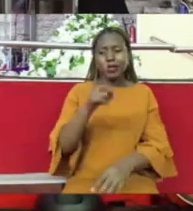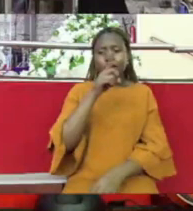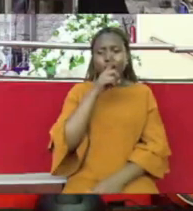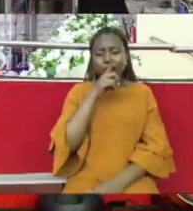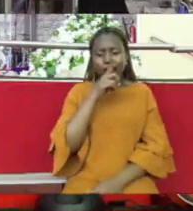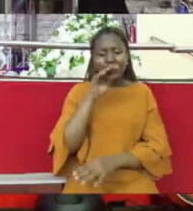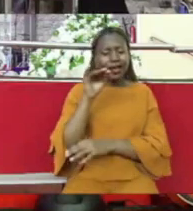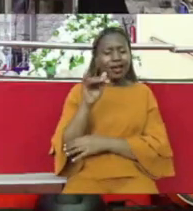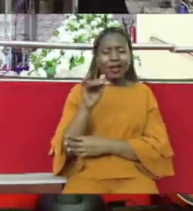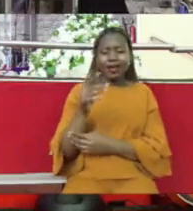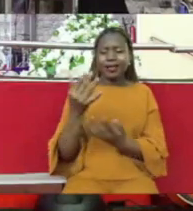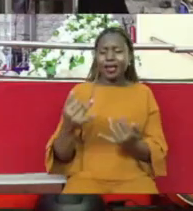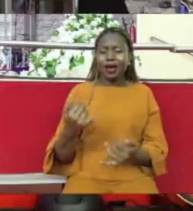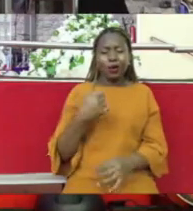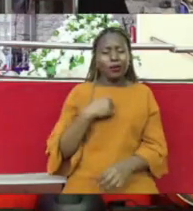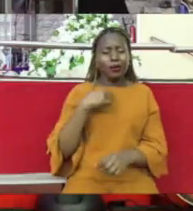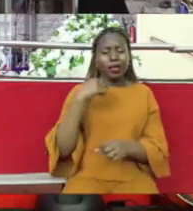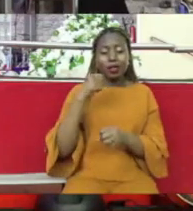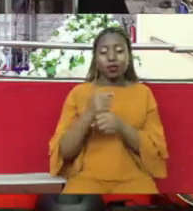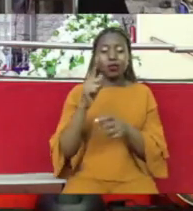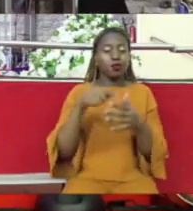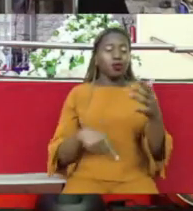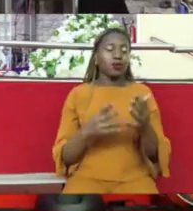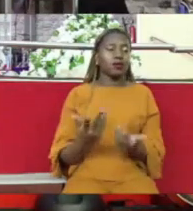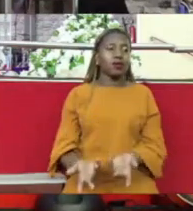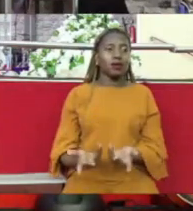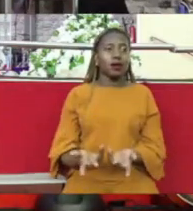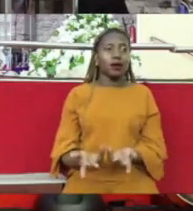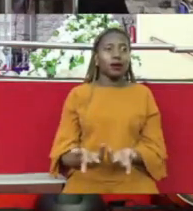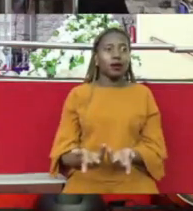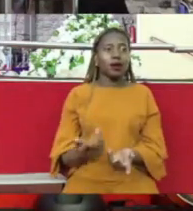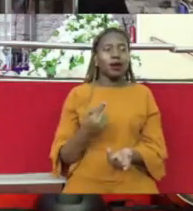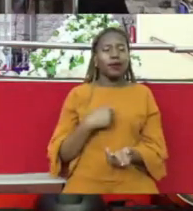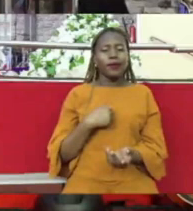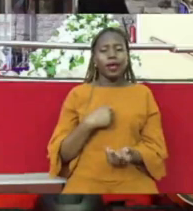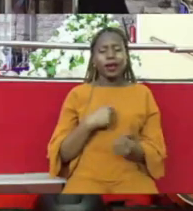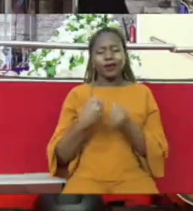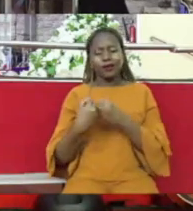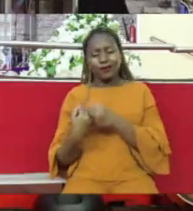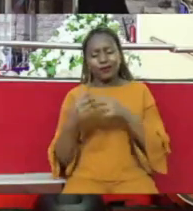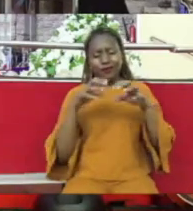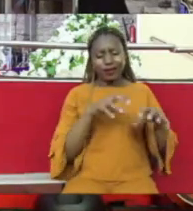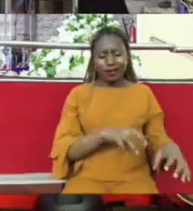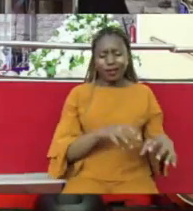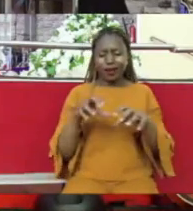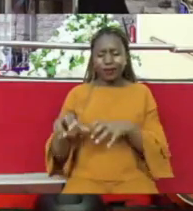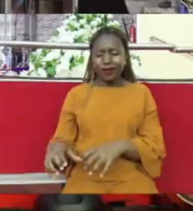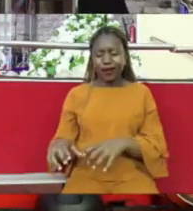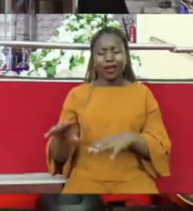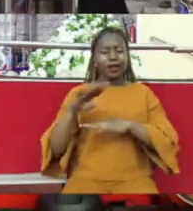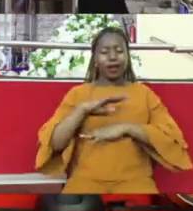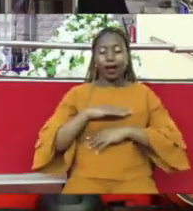do now? Ukiwa umekata tamaa wauliza naweza nikafanya nini sasa? I have struggled enough, but there is nobody who can hear me